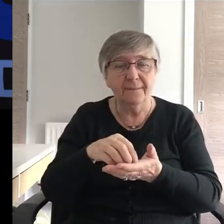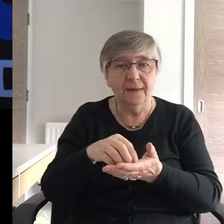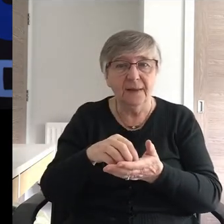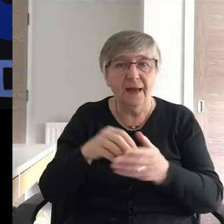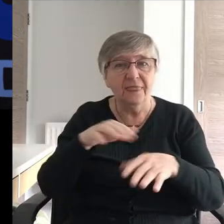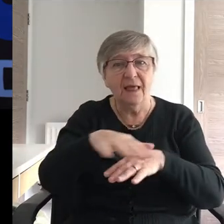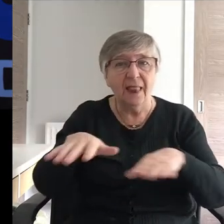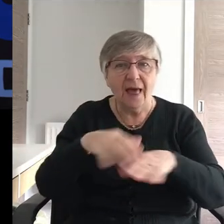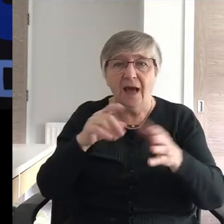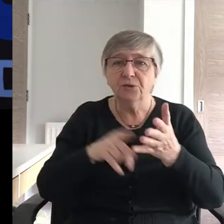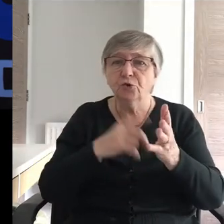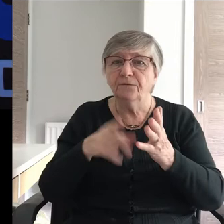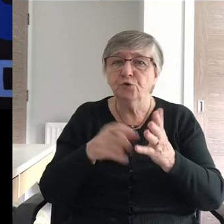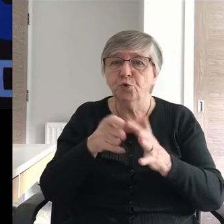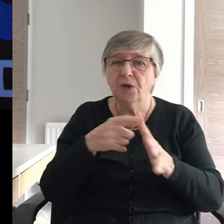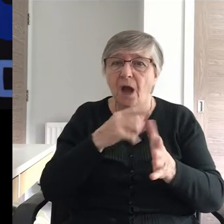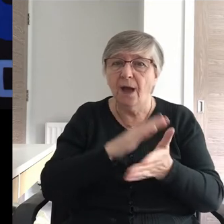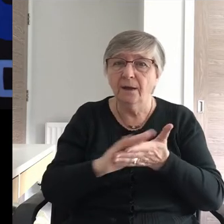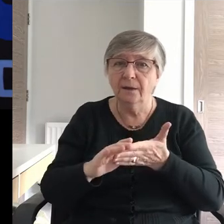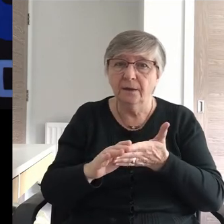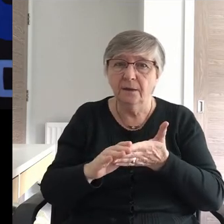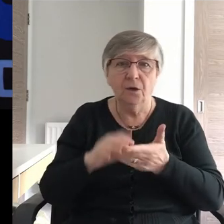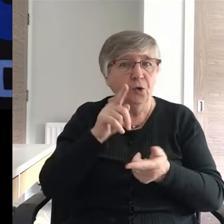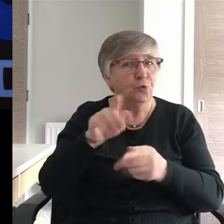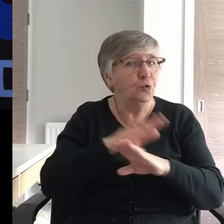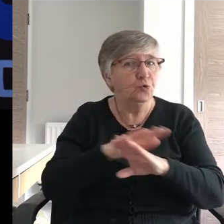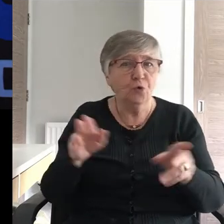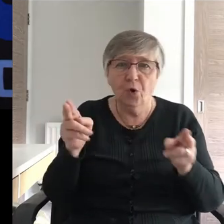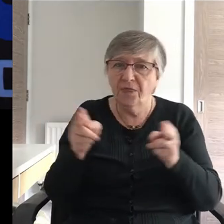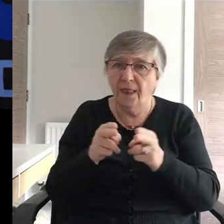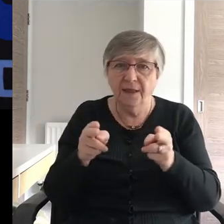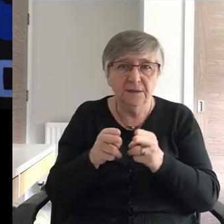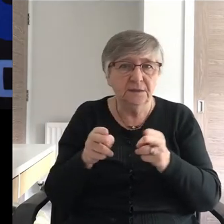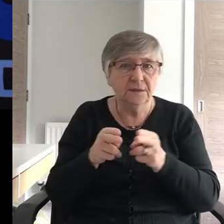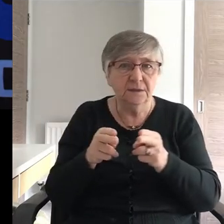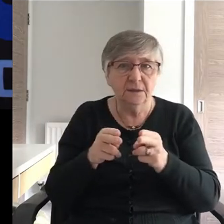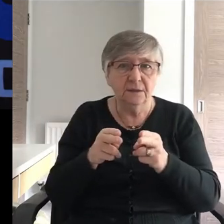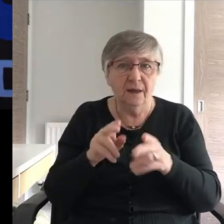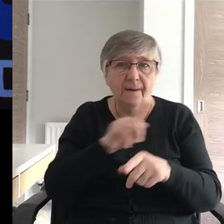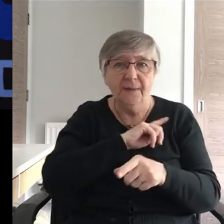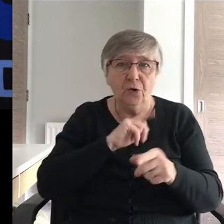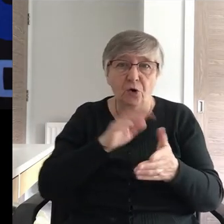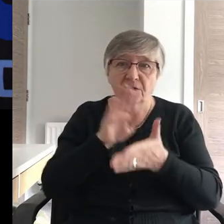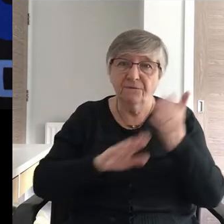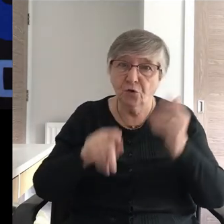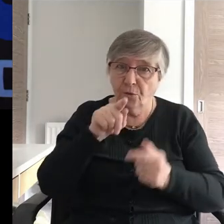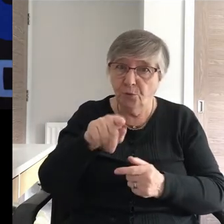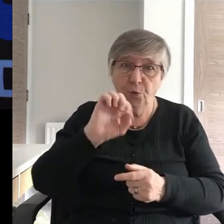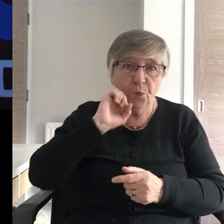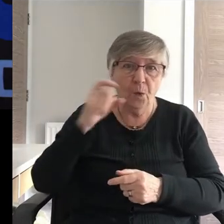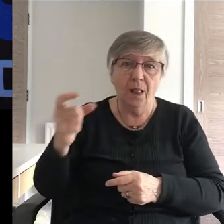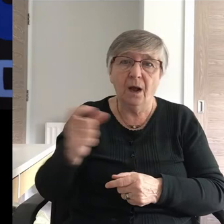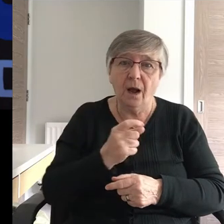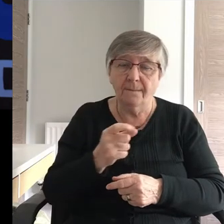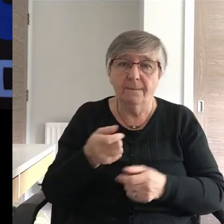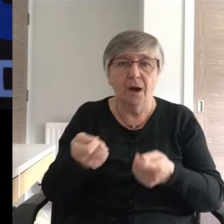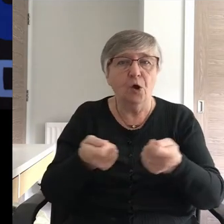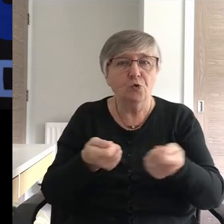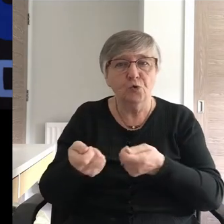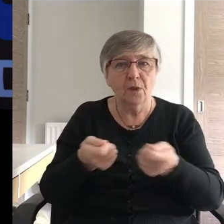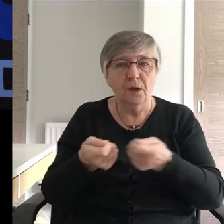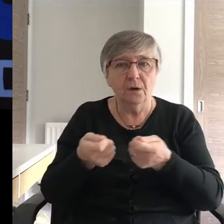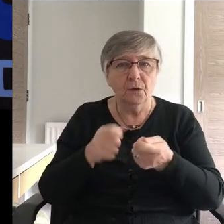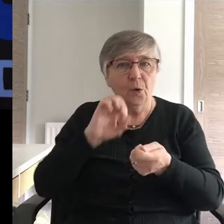of Judah, are by no means the least among the rulers of Judah, for out of you will come a ruler who